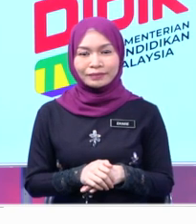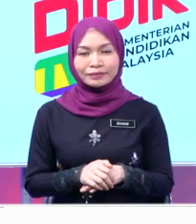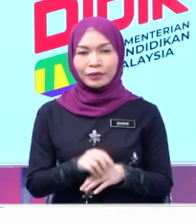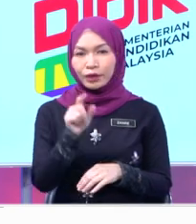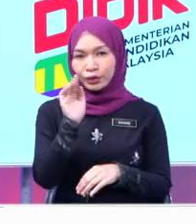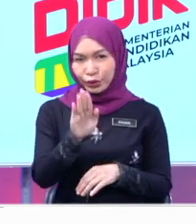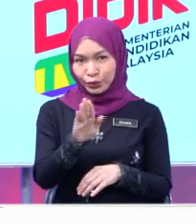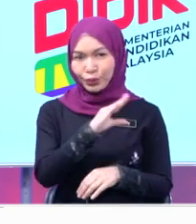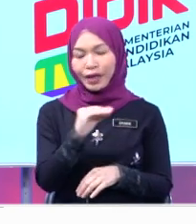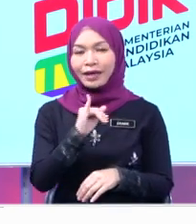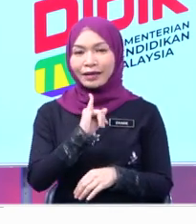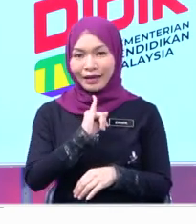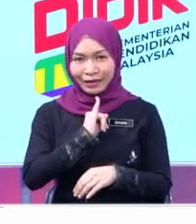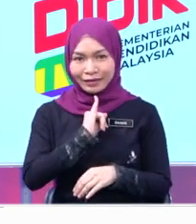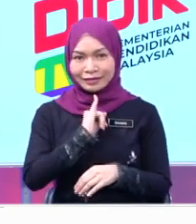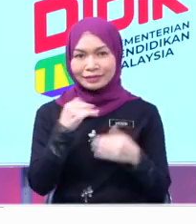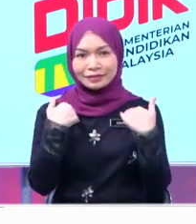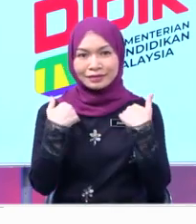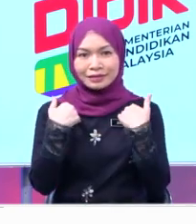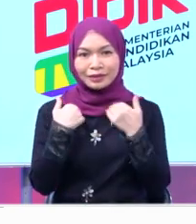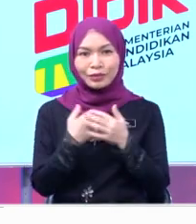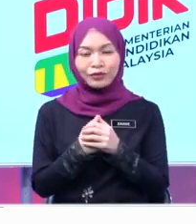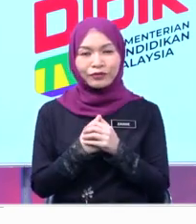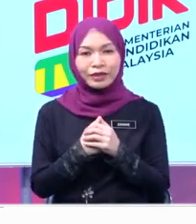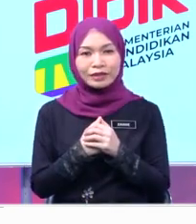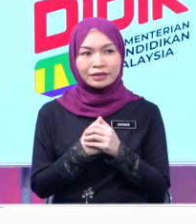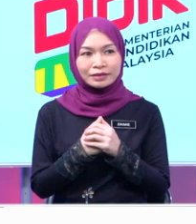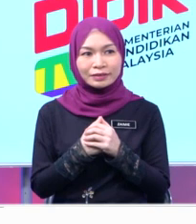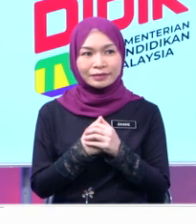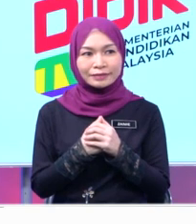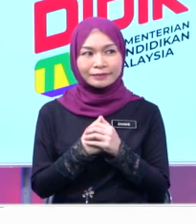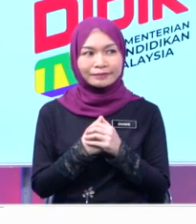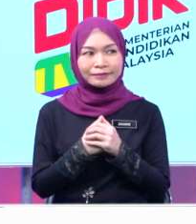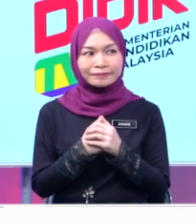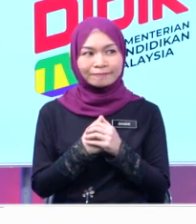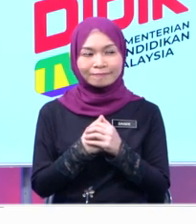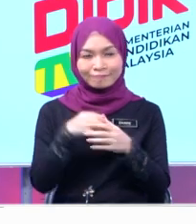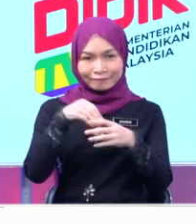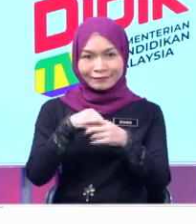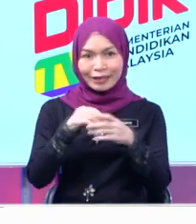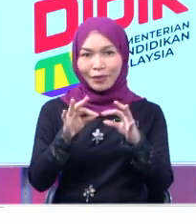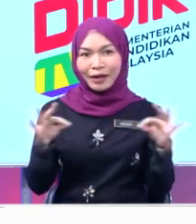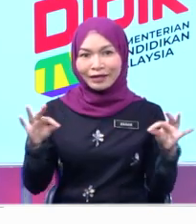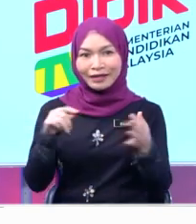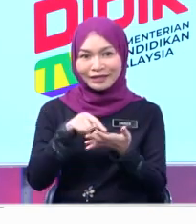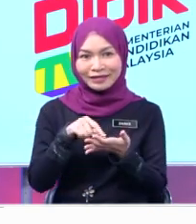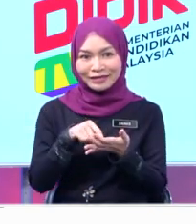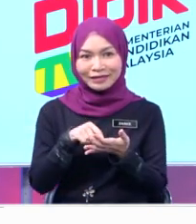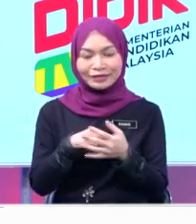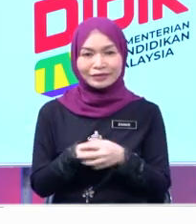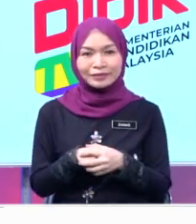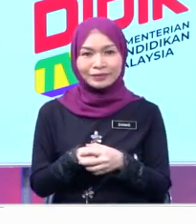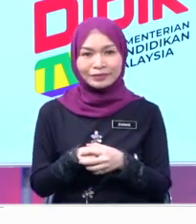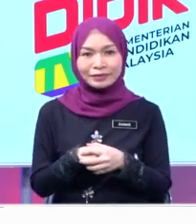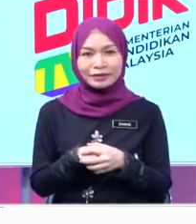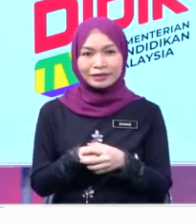right. Okay, but at school, the pupils will be doing sentence 1 and 2. Okay, guys, look at that task. Some of the food we buy